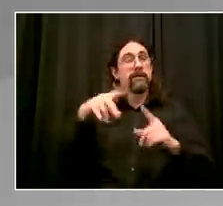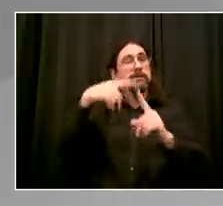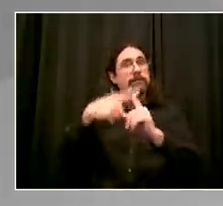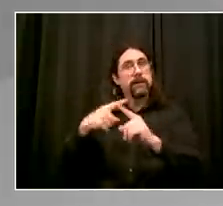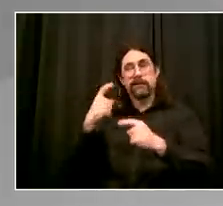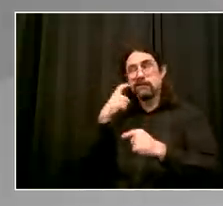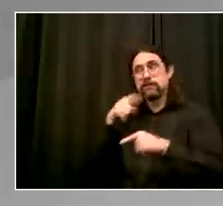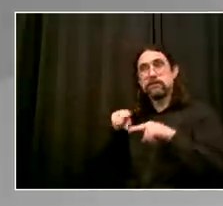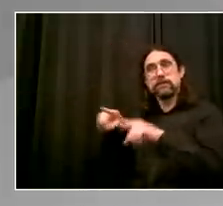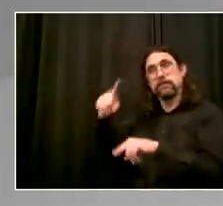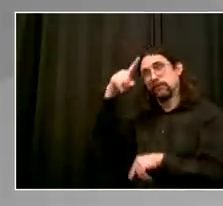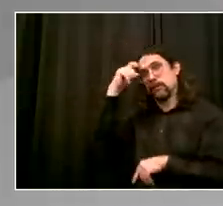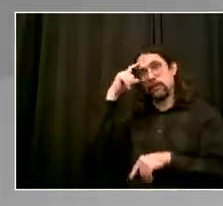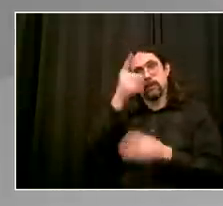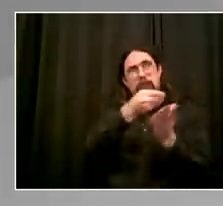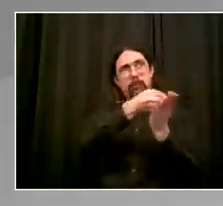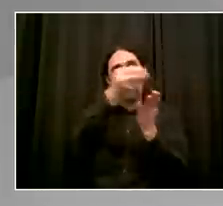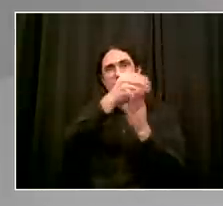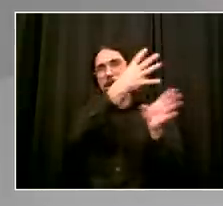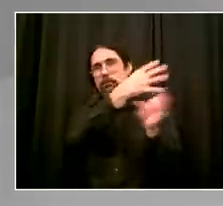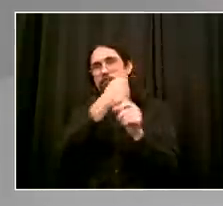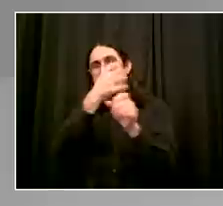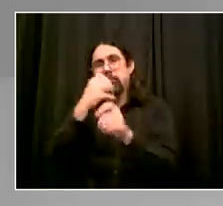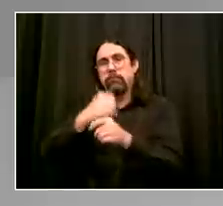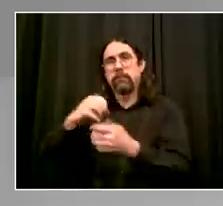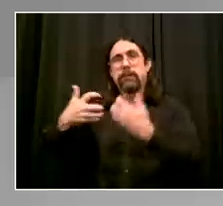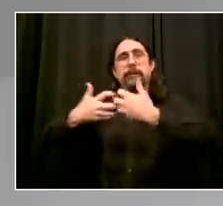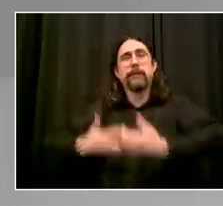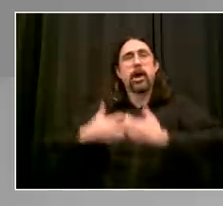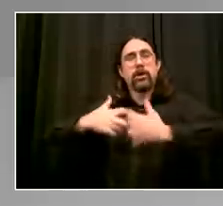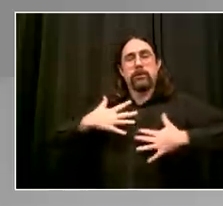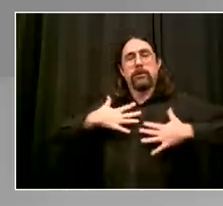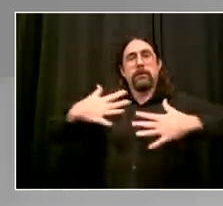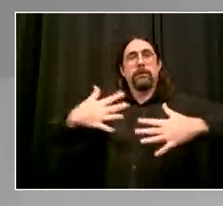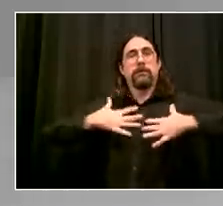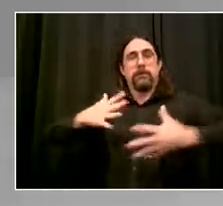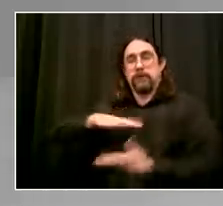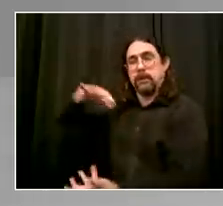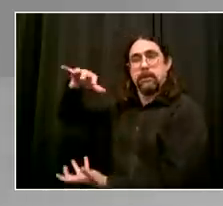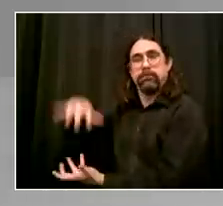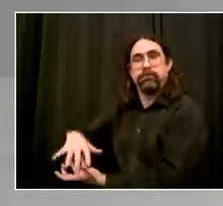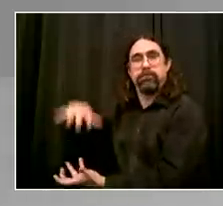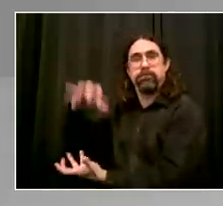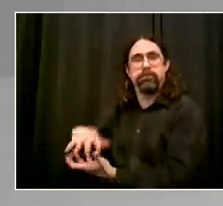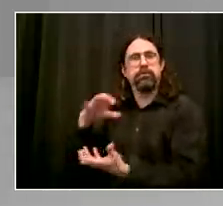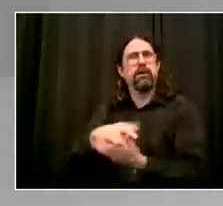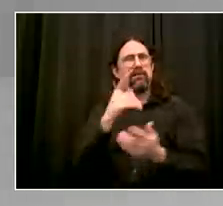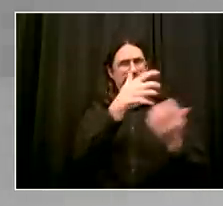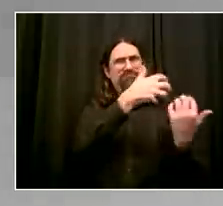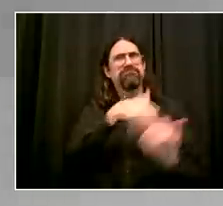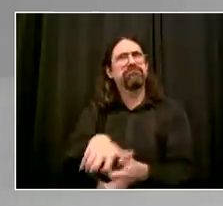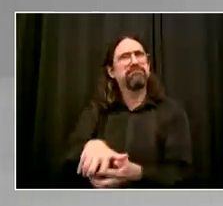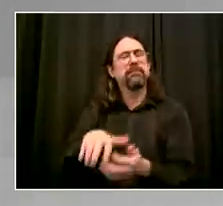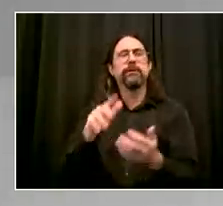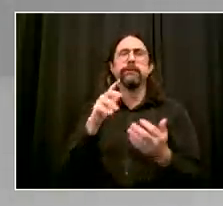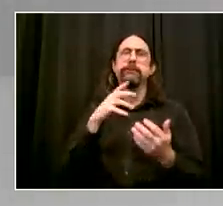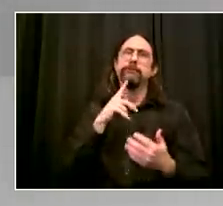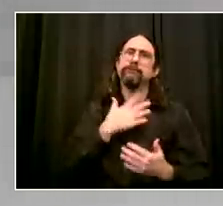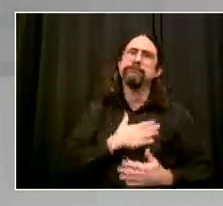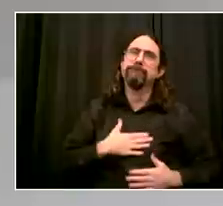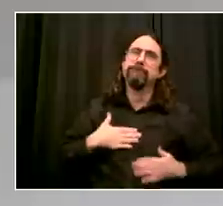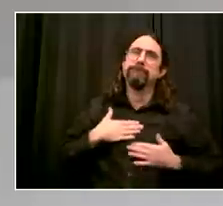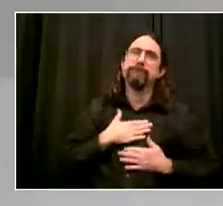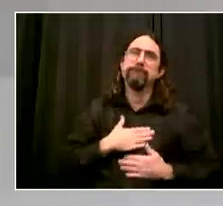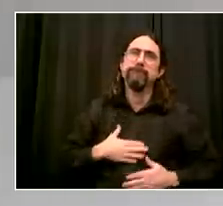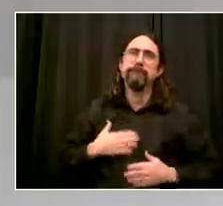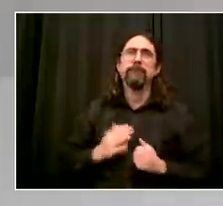to be able to take care of people who have COVID by adding HEPA filters into their rooms,